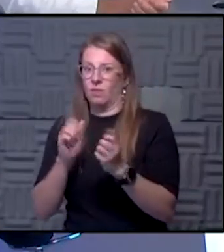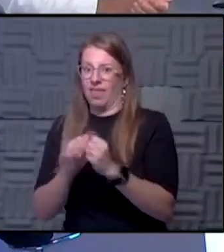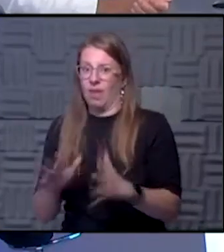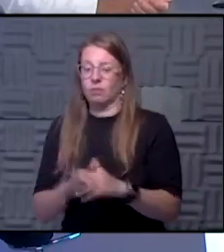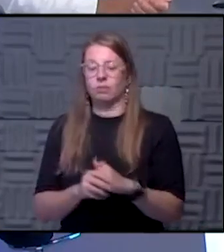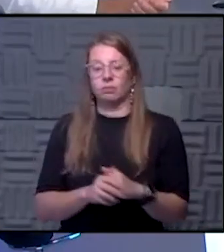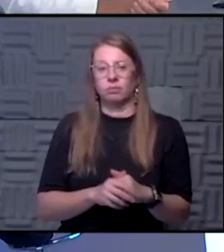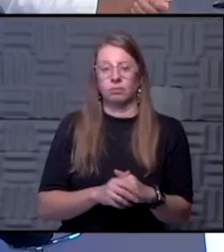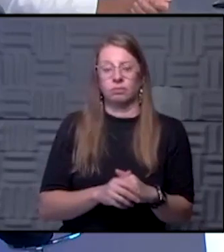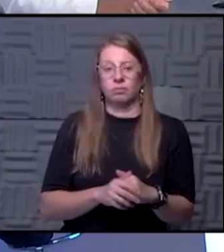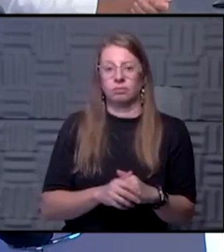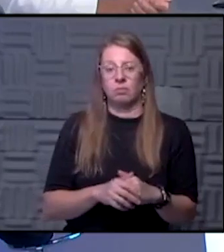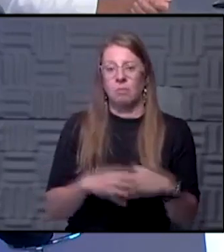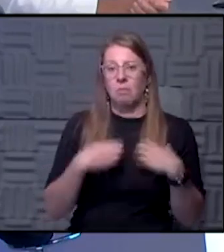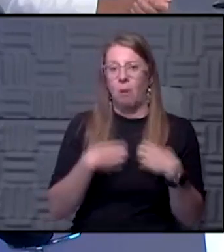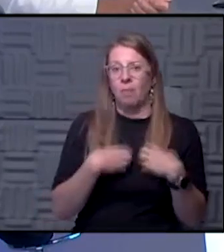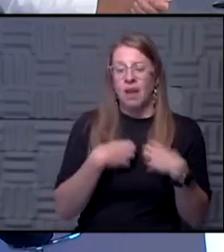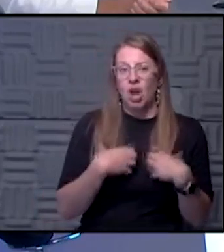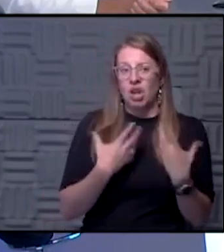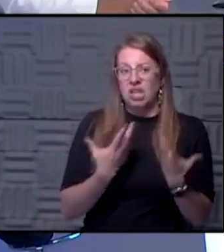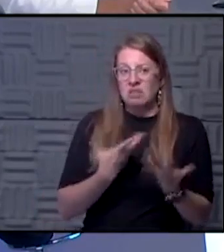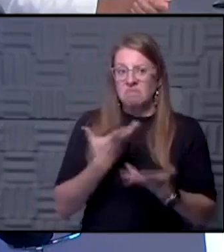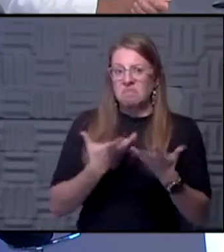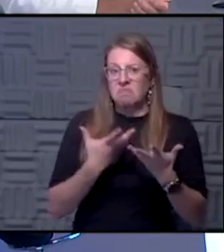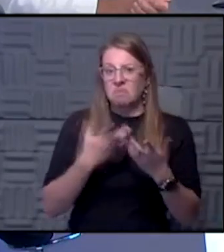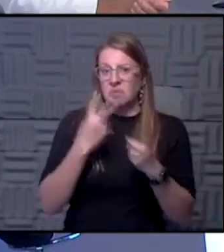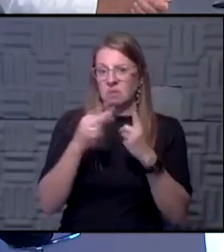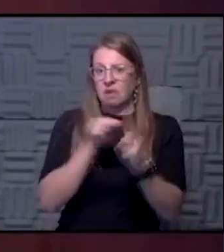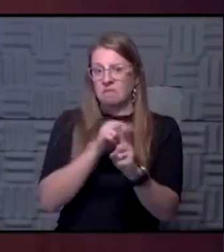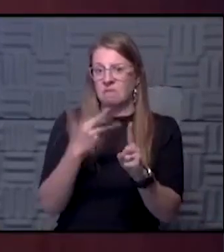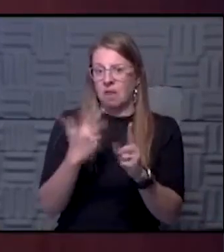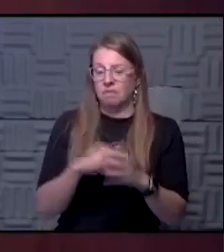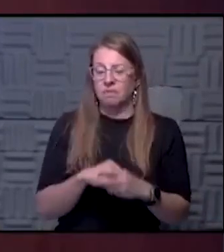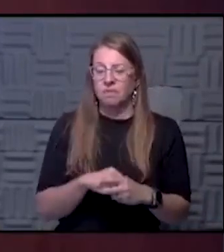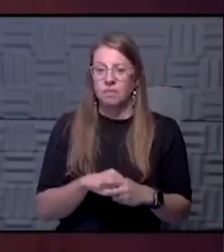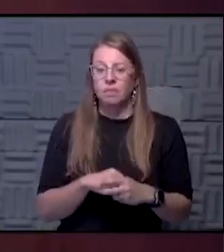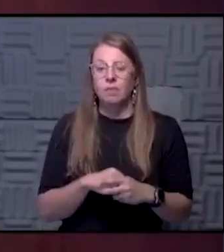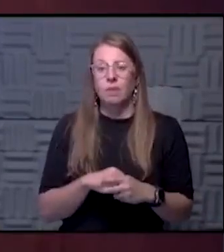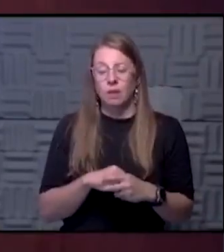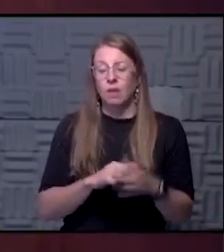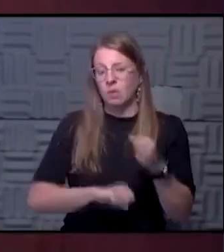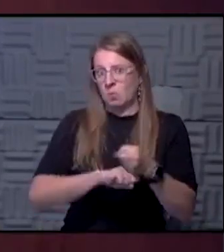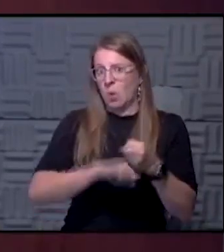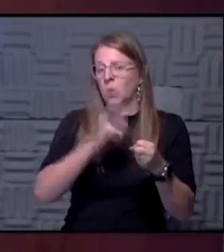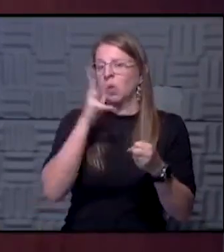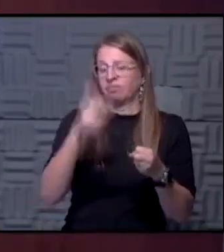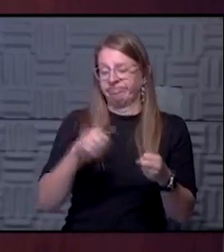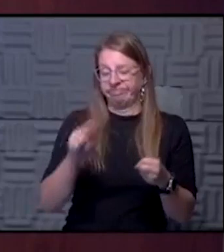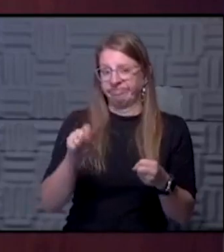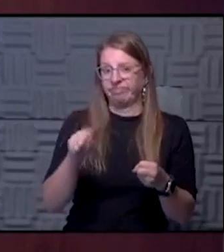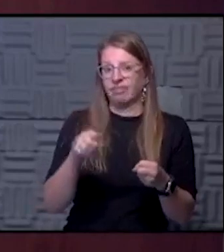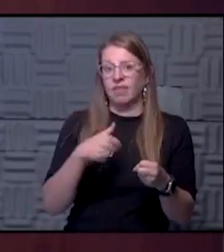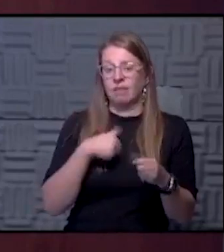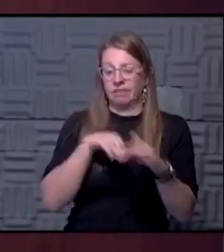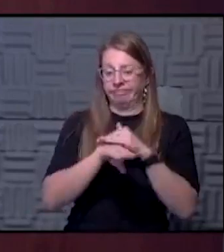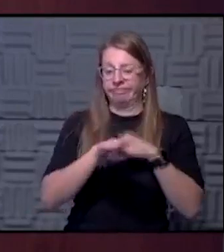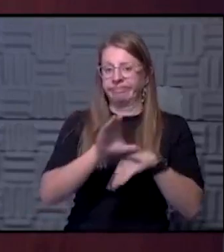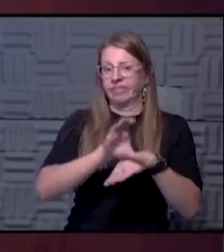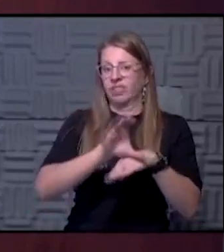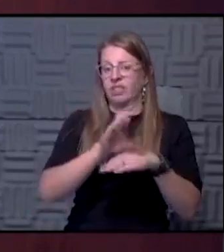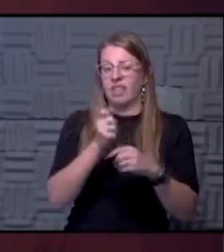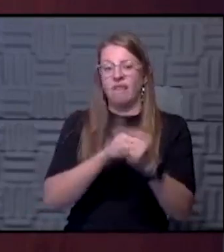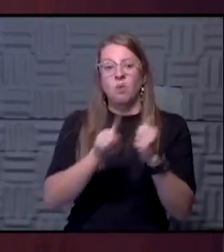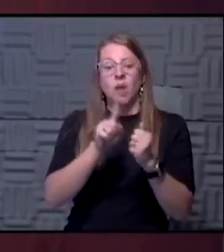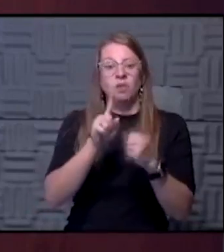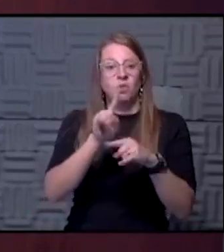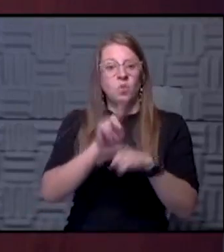pulmonary standpoint, It would help some of those secretions get trapped, I'm thinking. Yeah, I know. I definitely would support it. I certainly, when I've been in church, I've noticed that